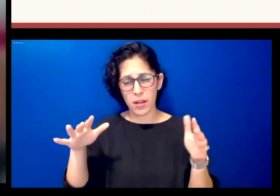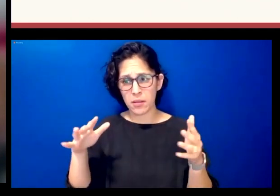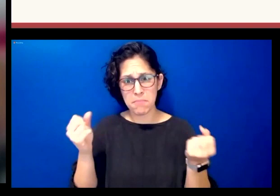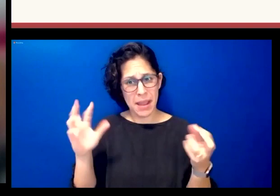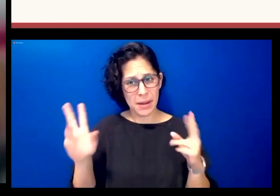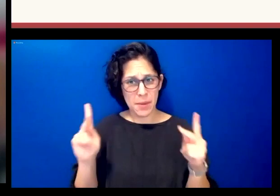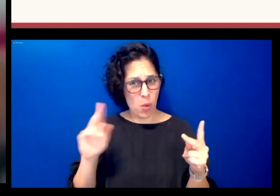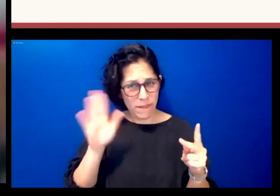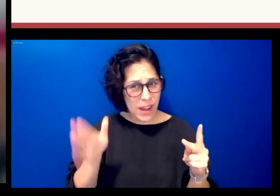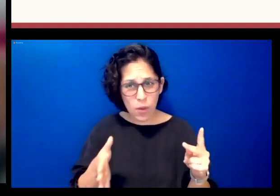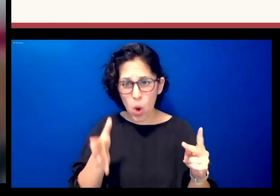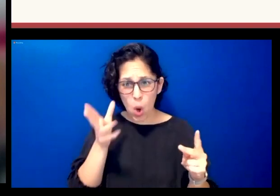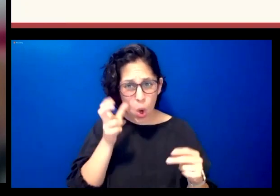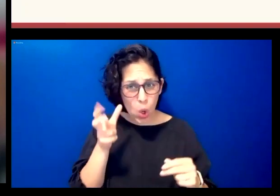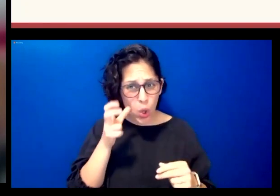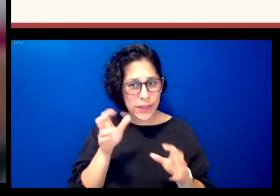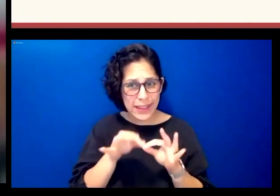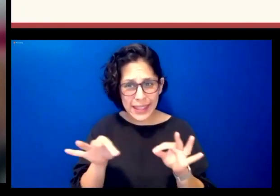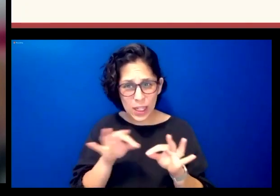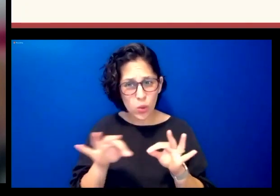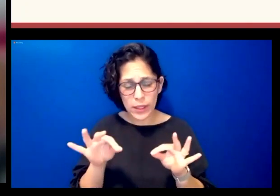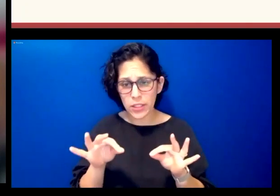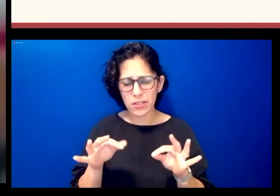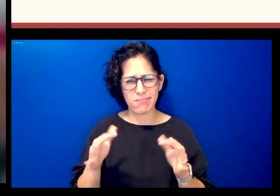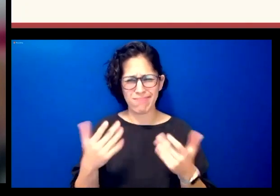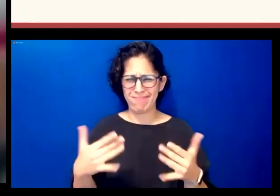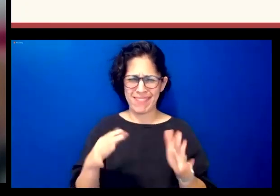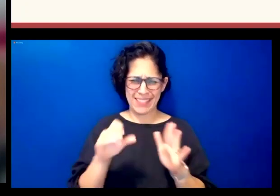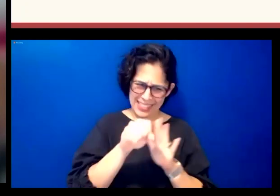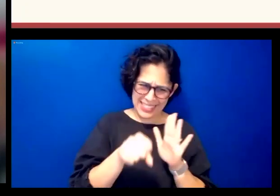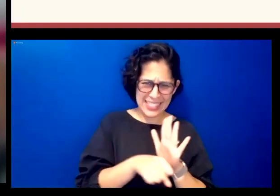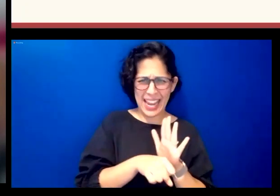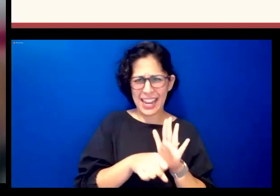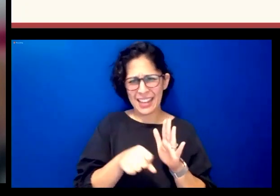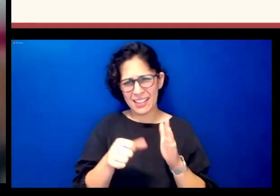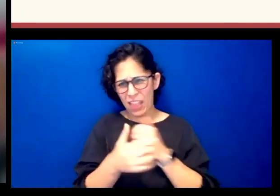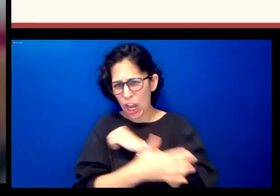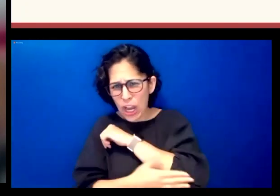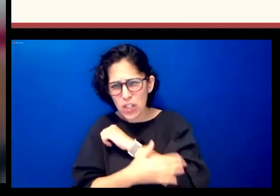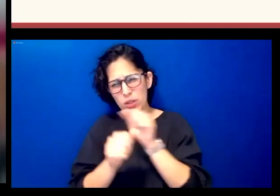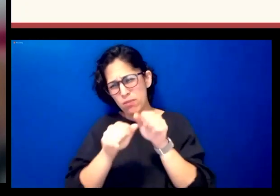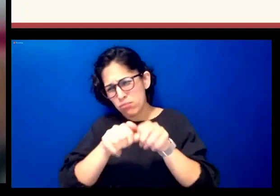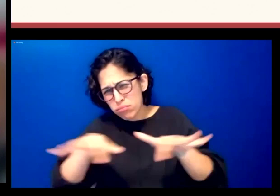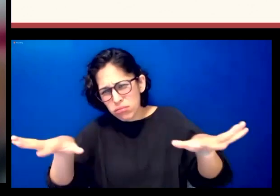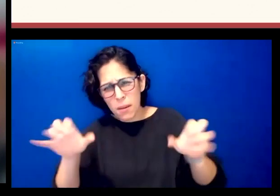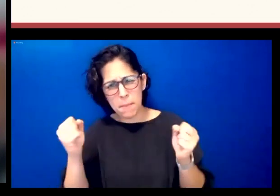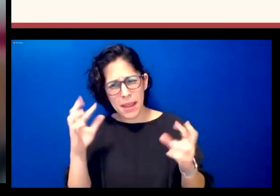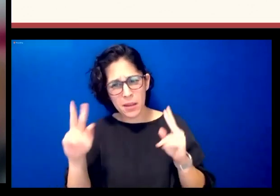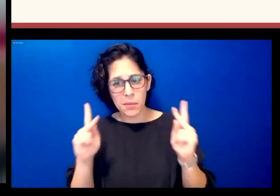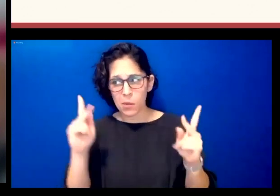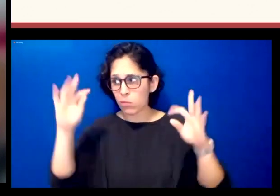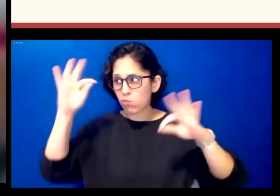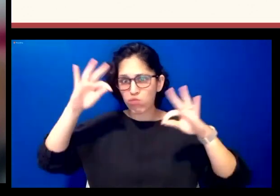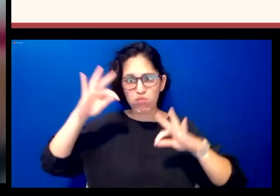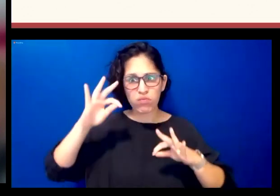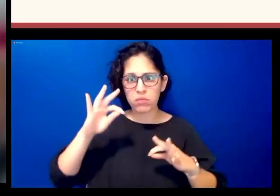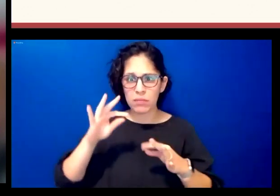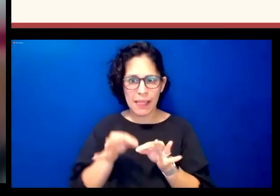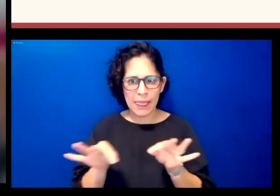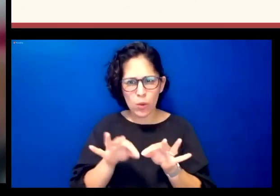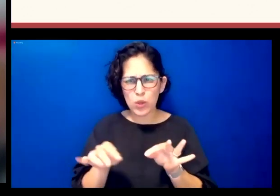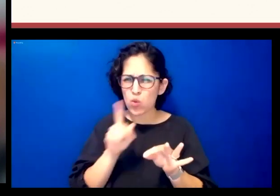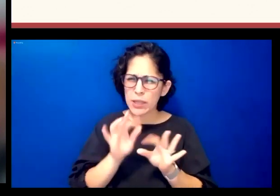heard the language, spread all across the state and the country. It was so critical to us that online education became